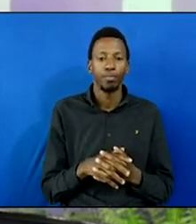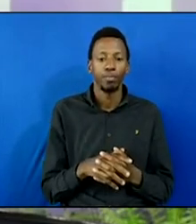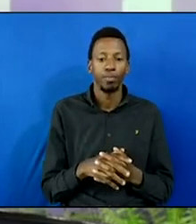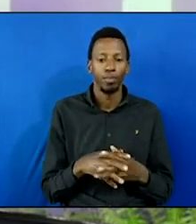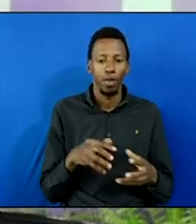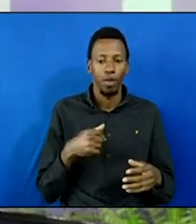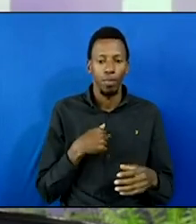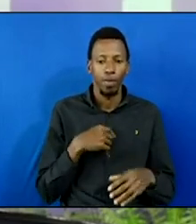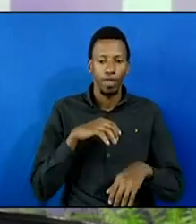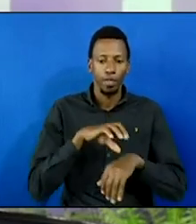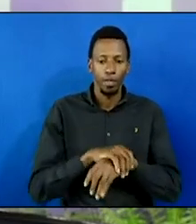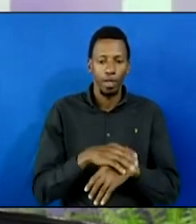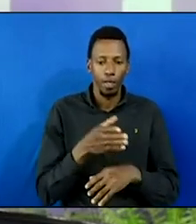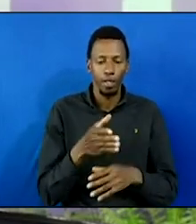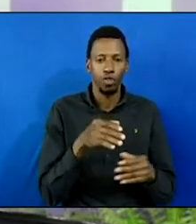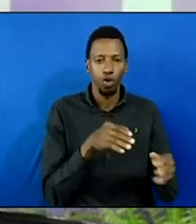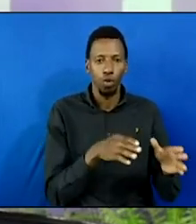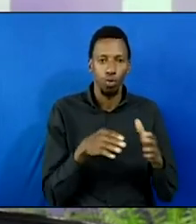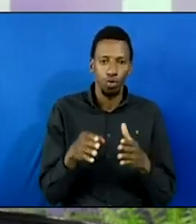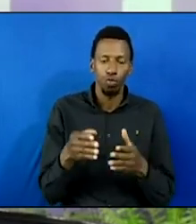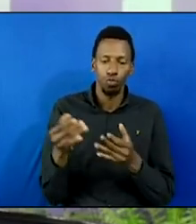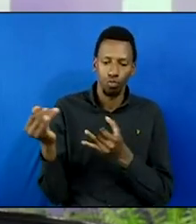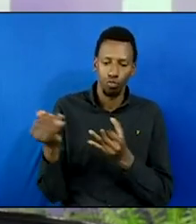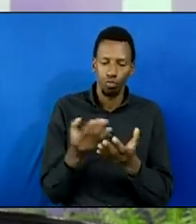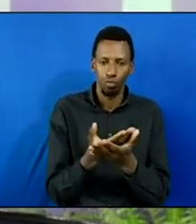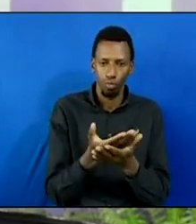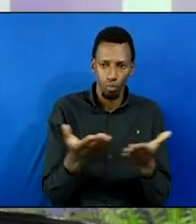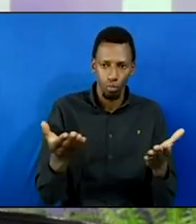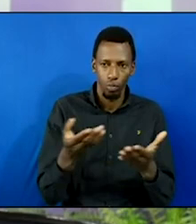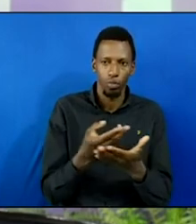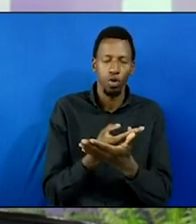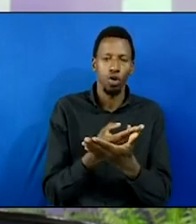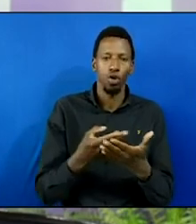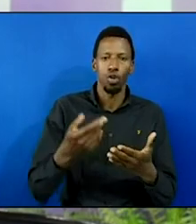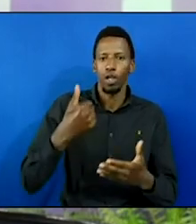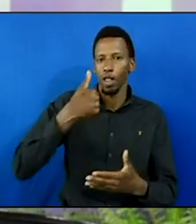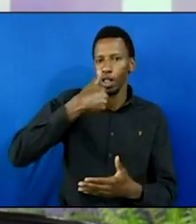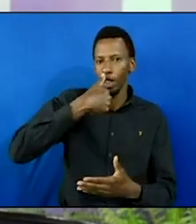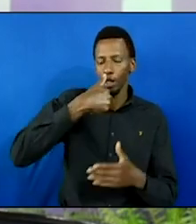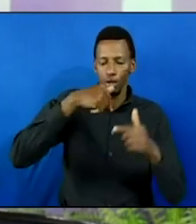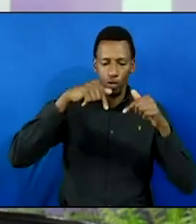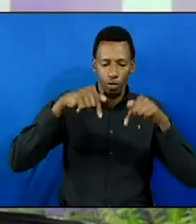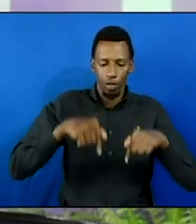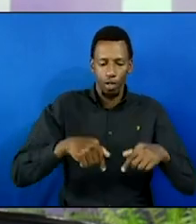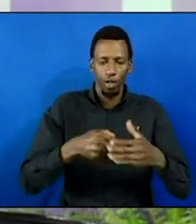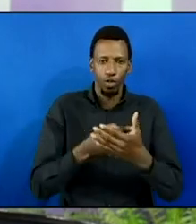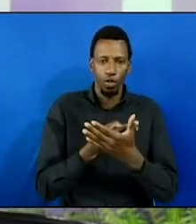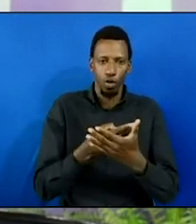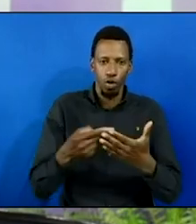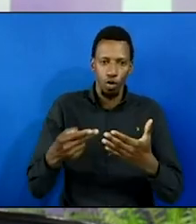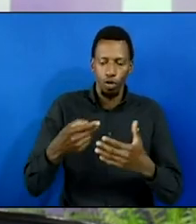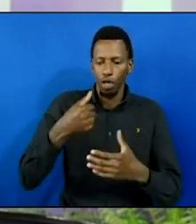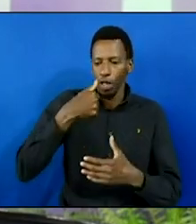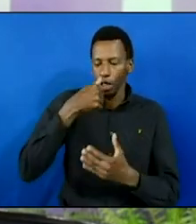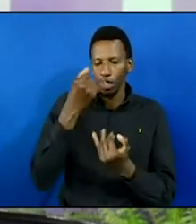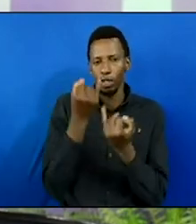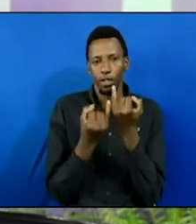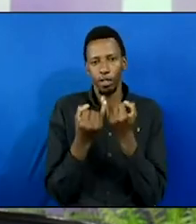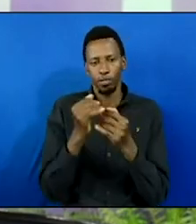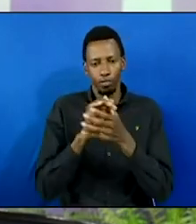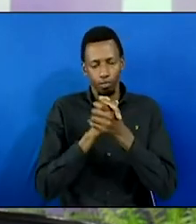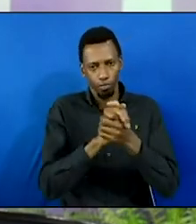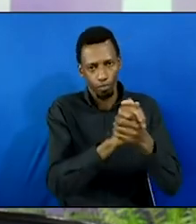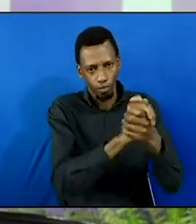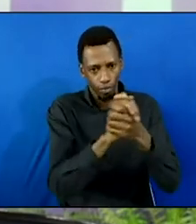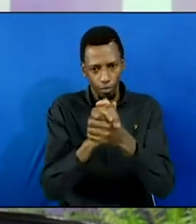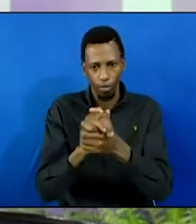I take this opportunity to invite us to the Holy Communion. Today it is Holy Communion Sabbath. And I greet you in the name of our